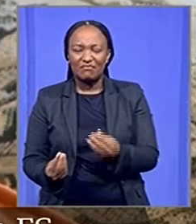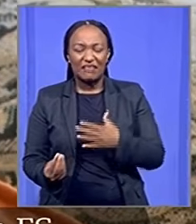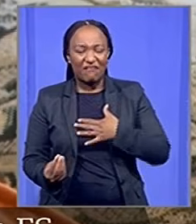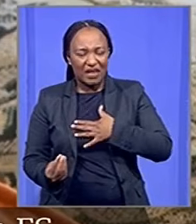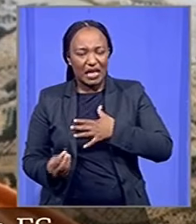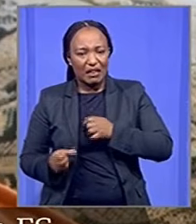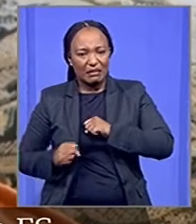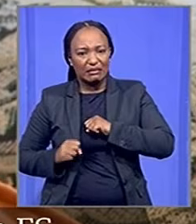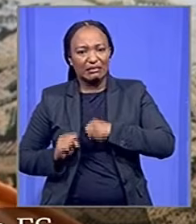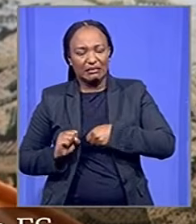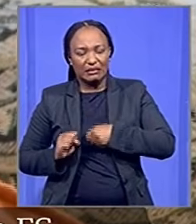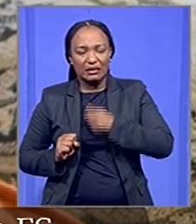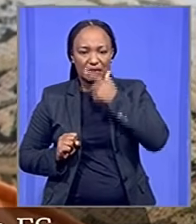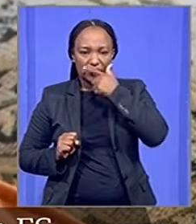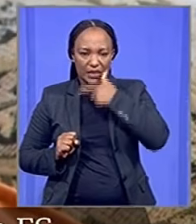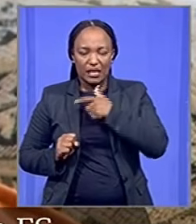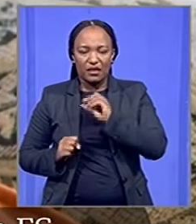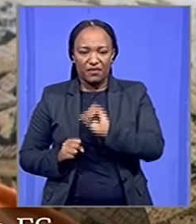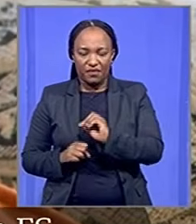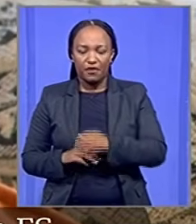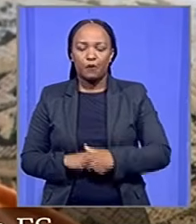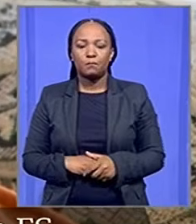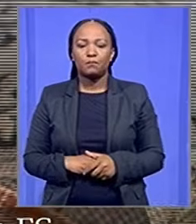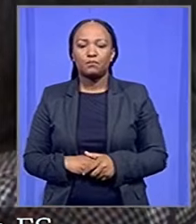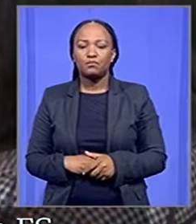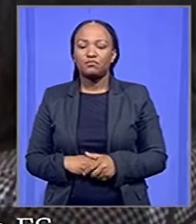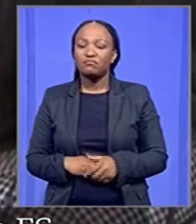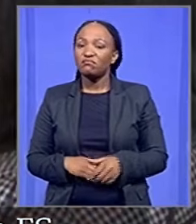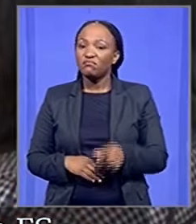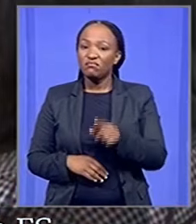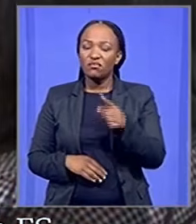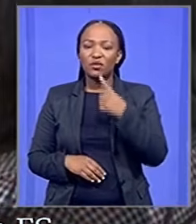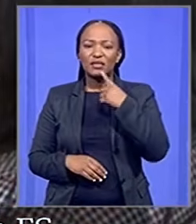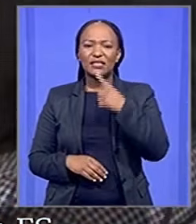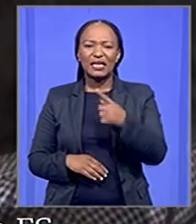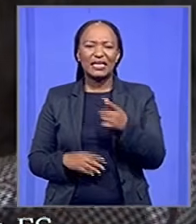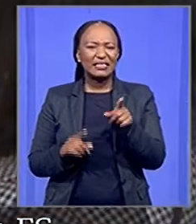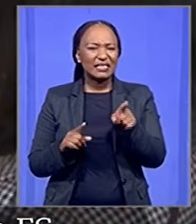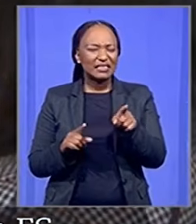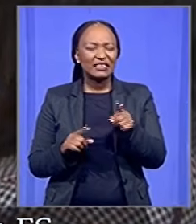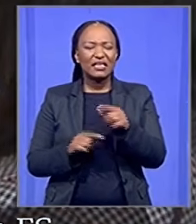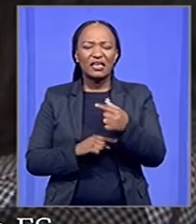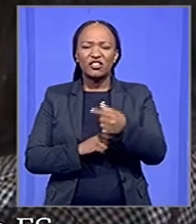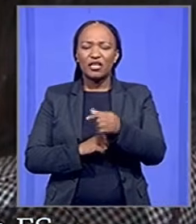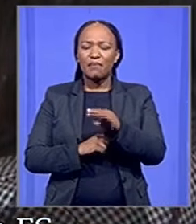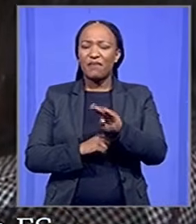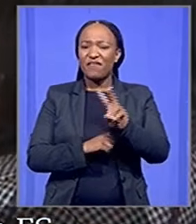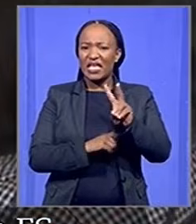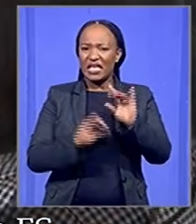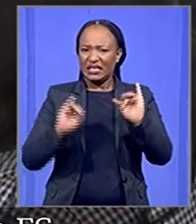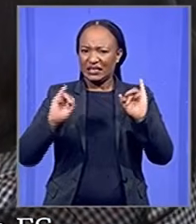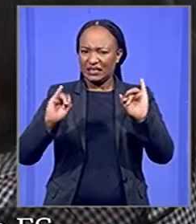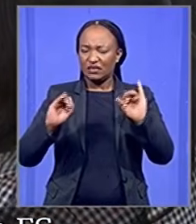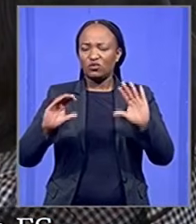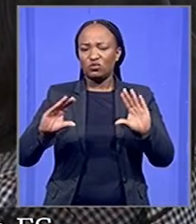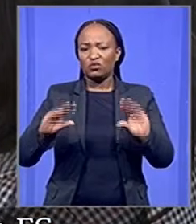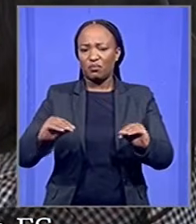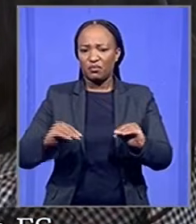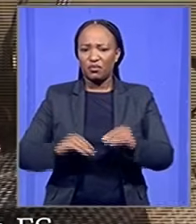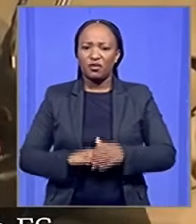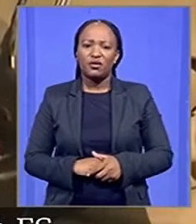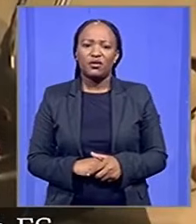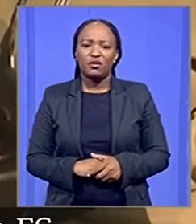Baitseki ba ditokelo tsa botho ba etsa kgoeletso ya ho fediswa ha dikgoka tsa bong. Re buang